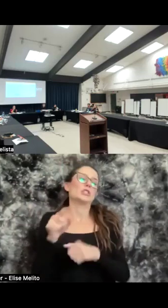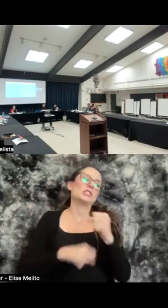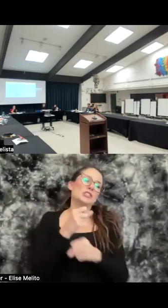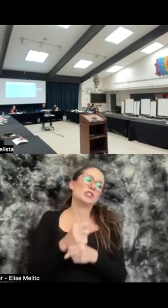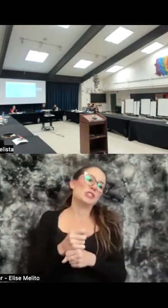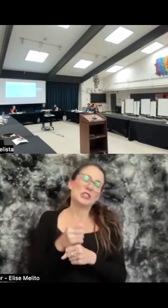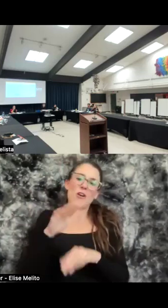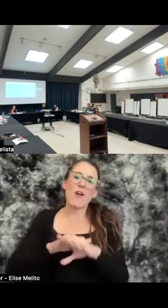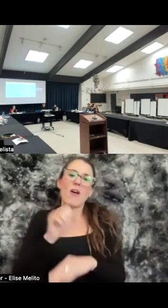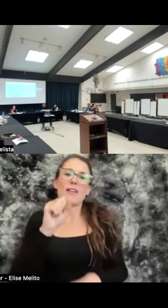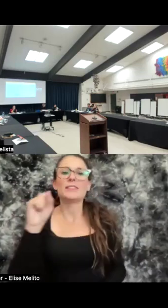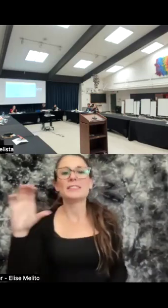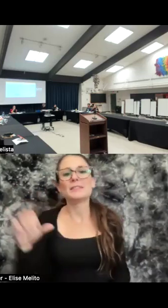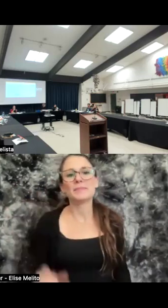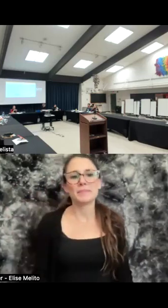on SSC.